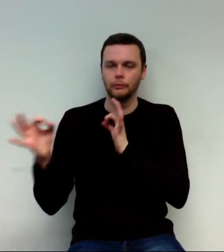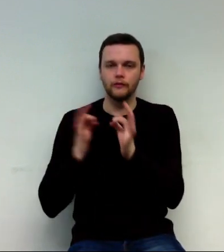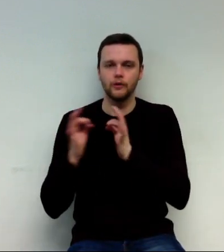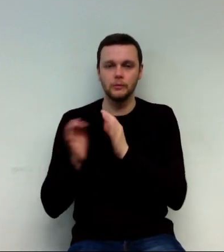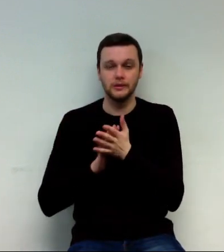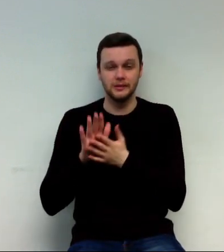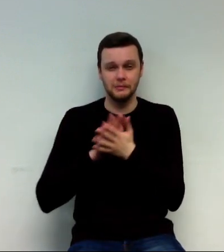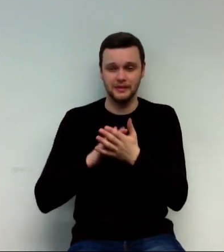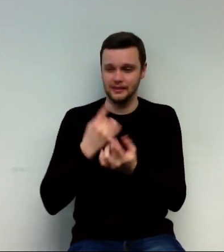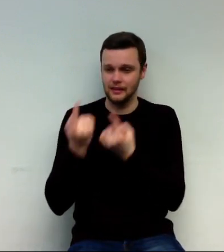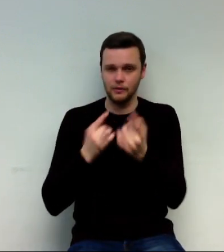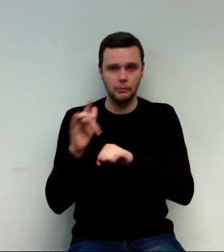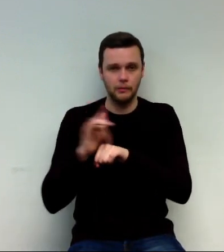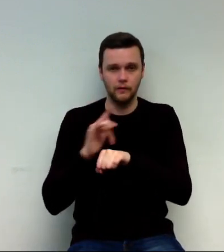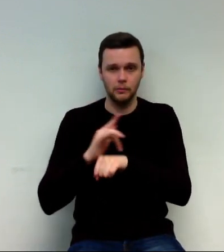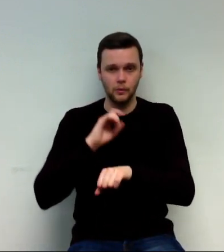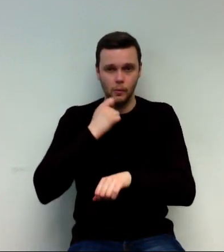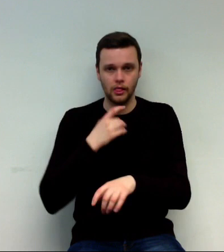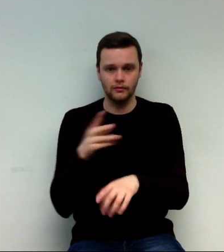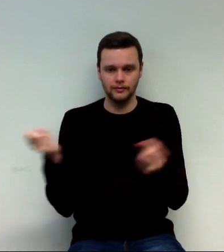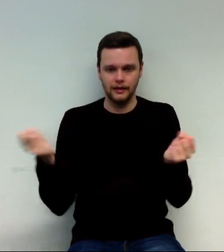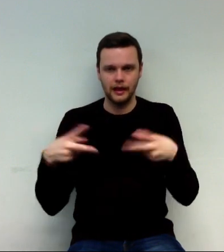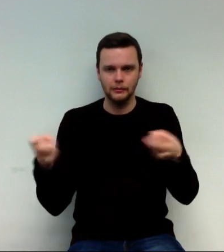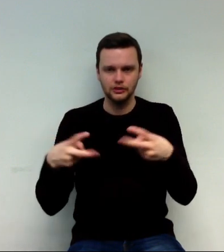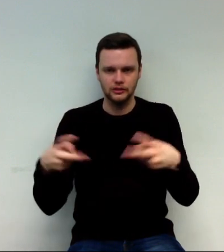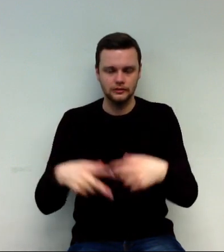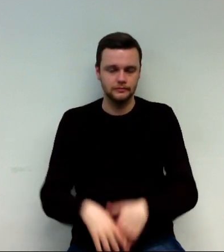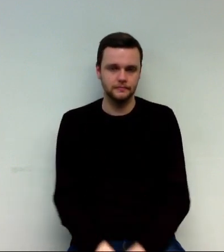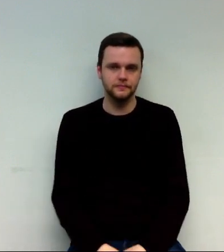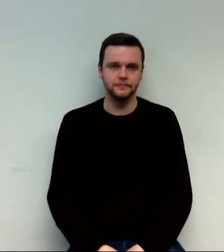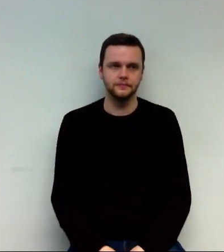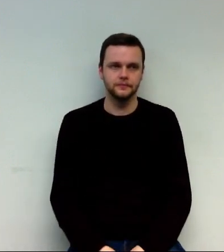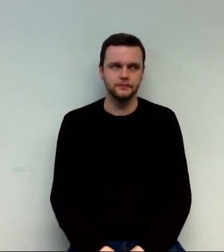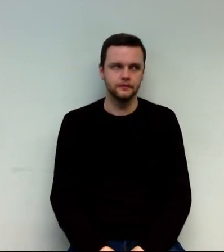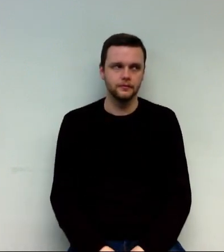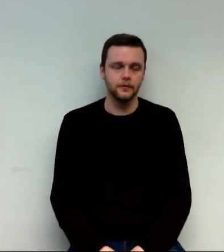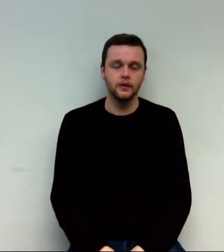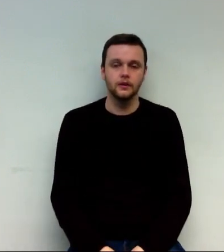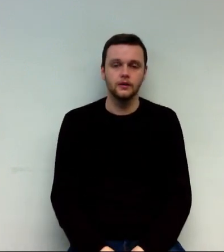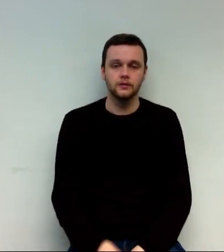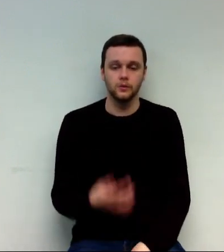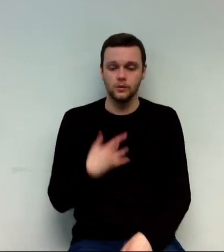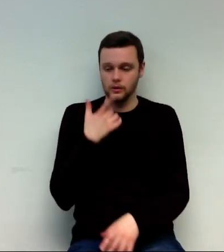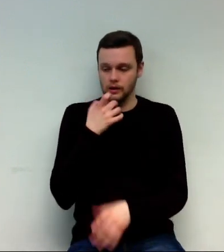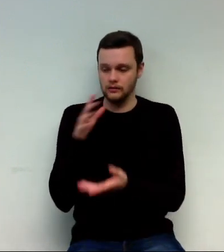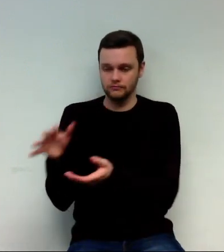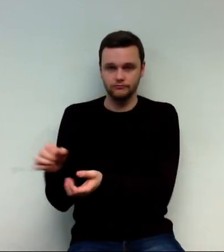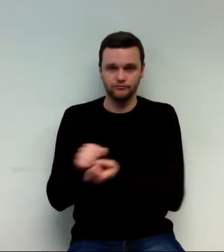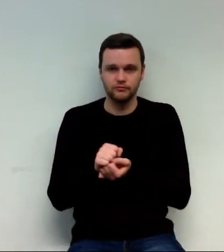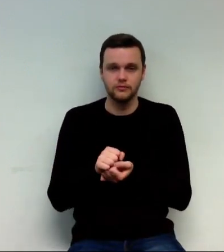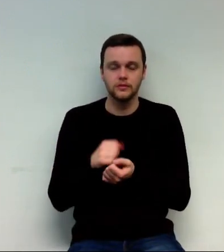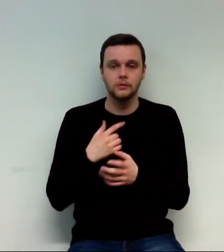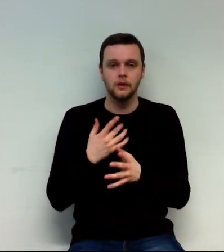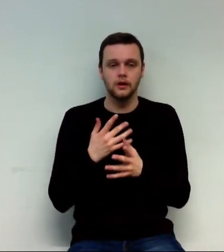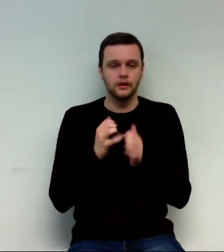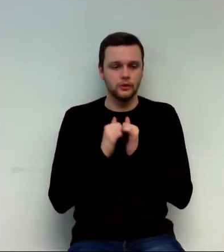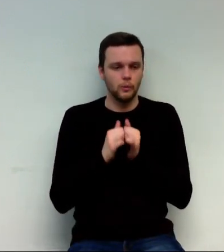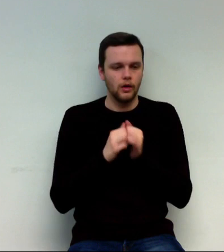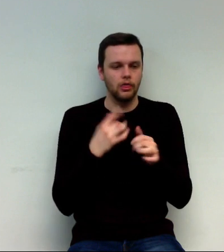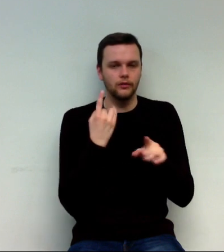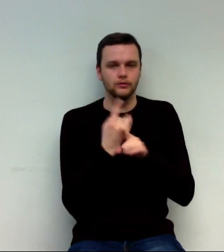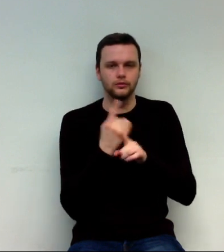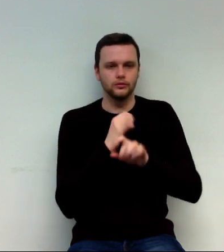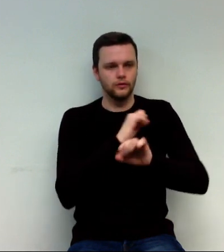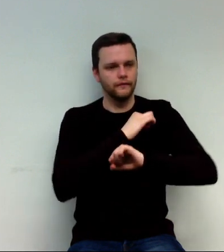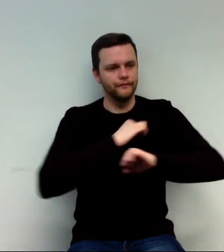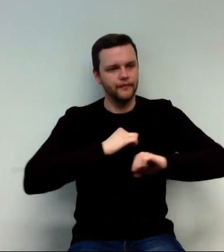now captioned. And like Ray said, they went and hired that, but with anything to do with the Fringe, it's always worth talking to your venue,